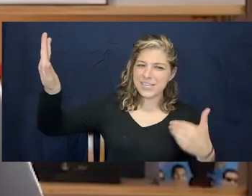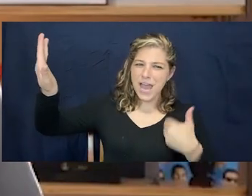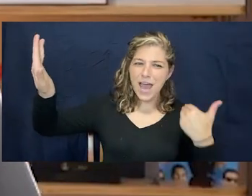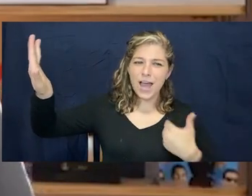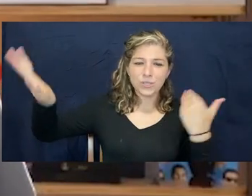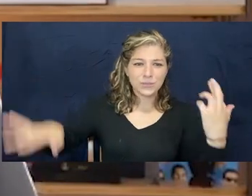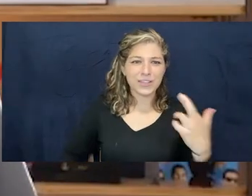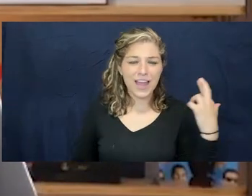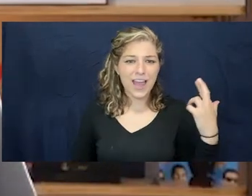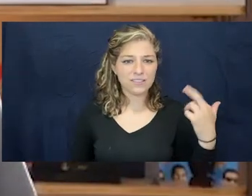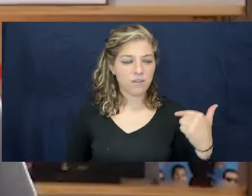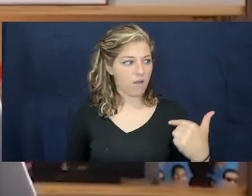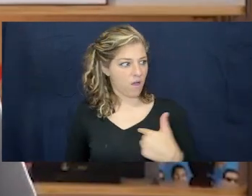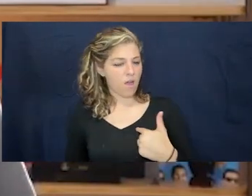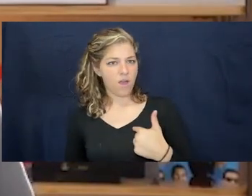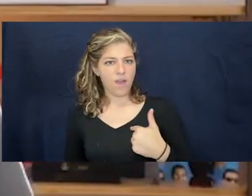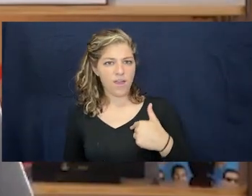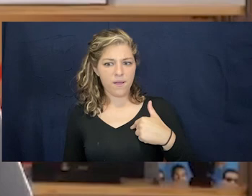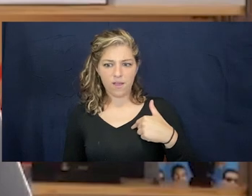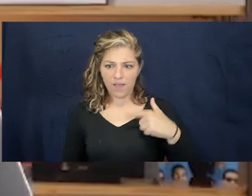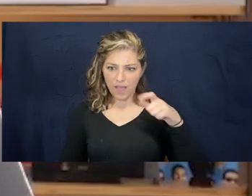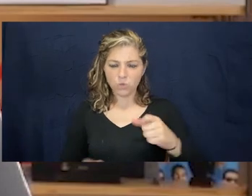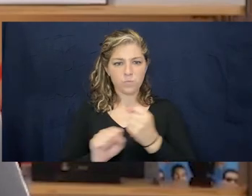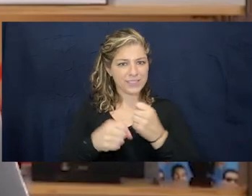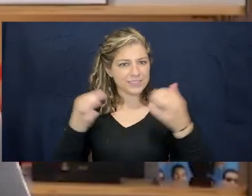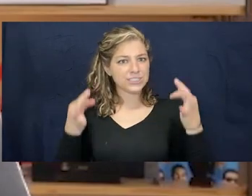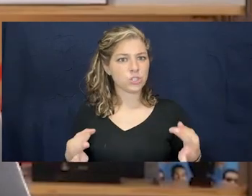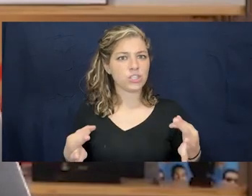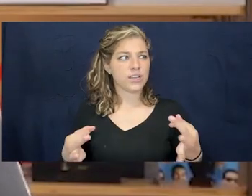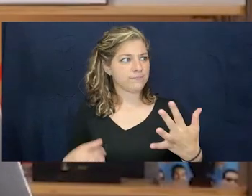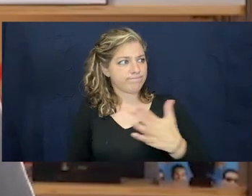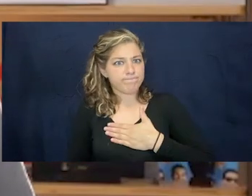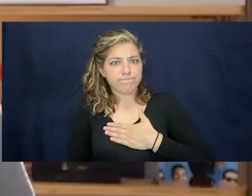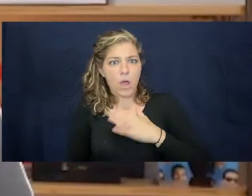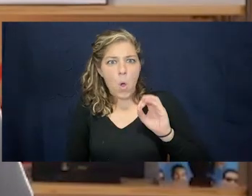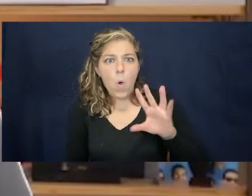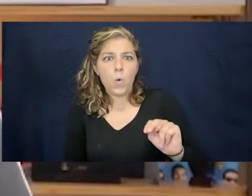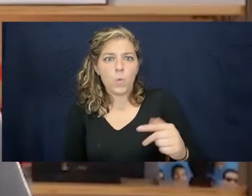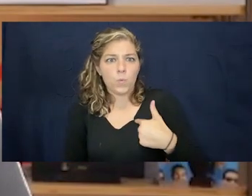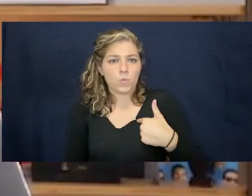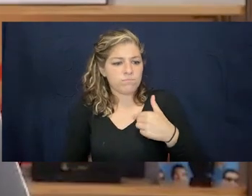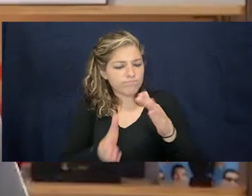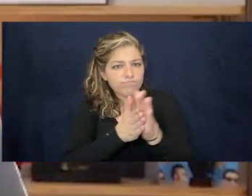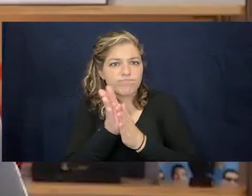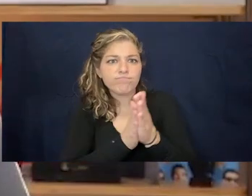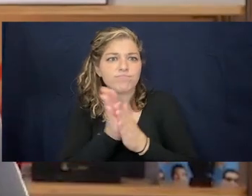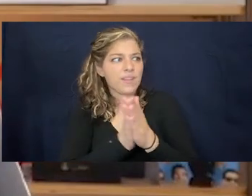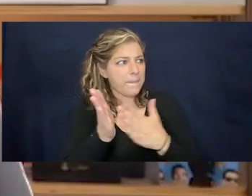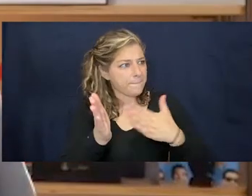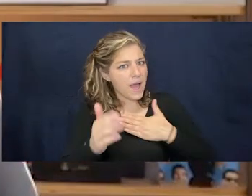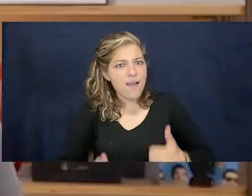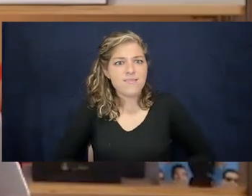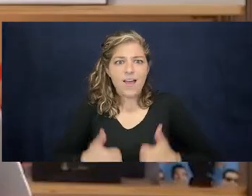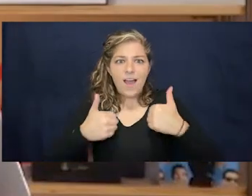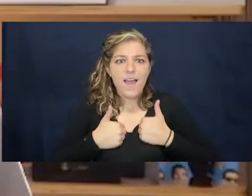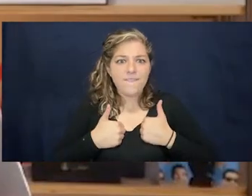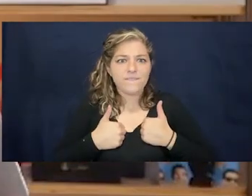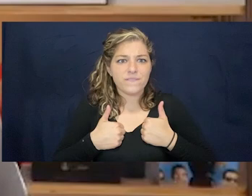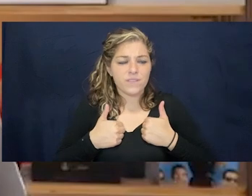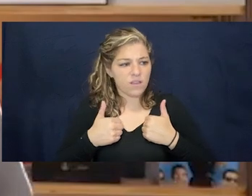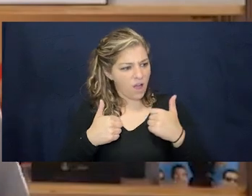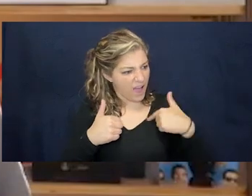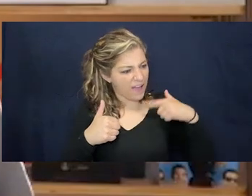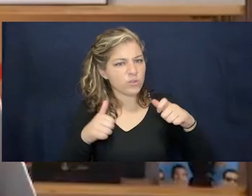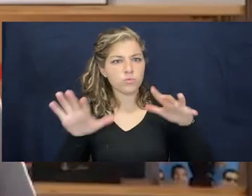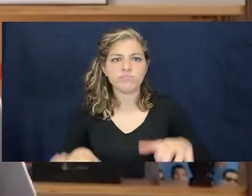life. I didn't accept that. I, from a very young age, realized I had to make decisions on my own